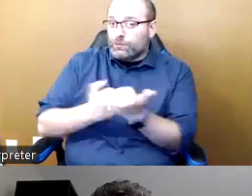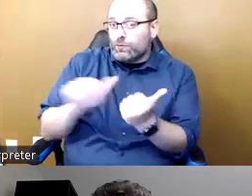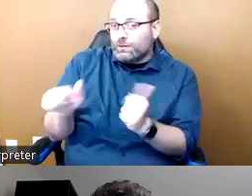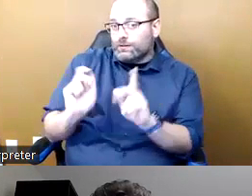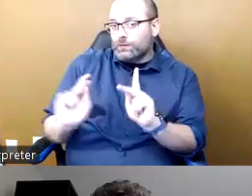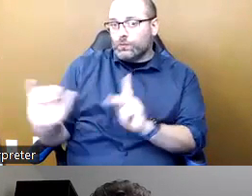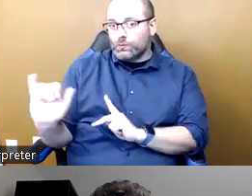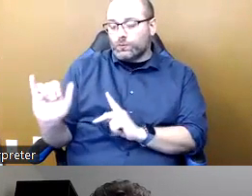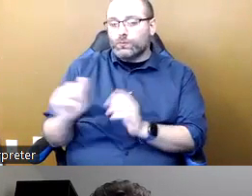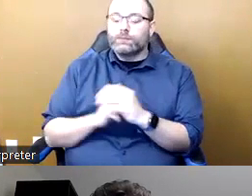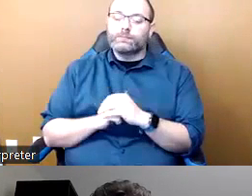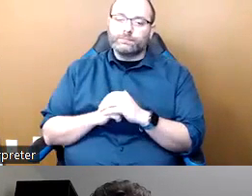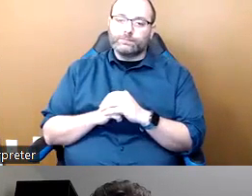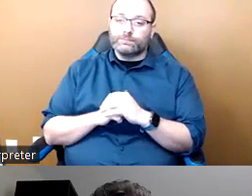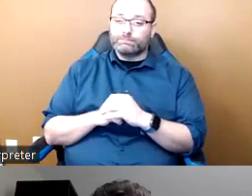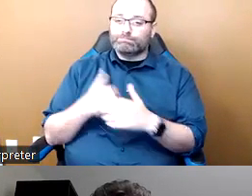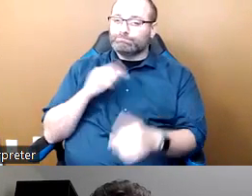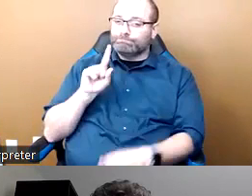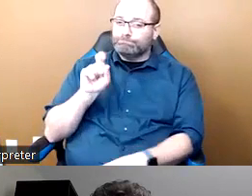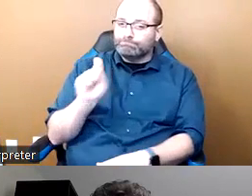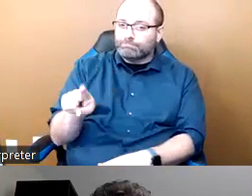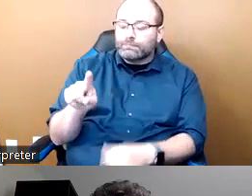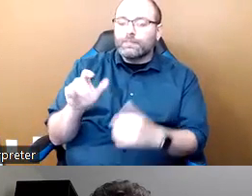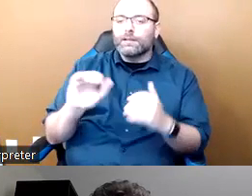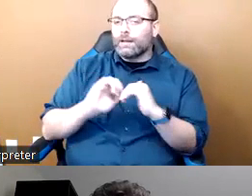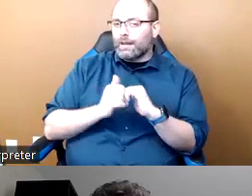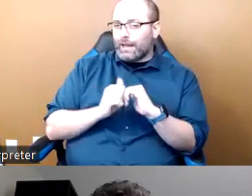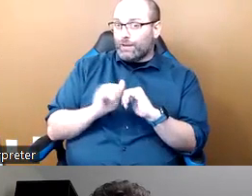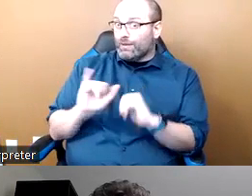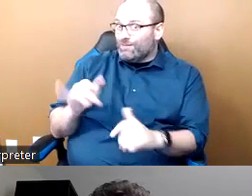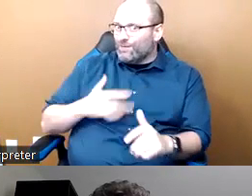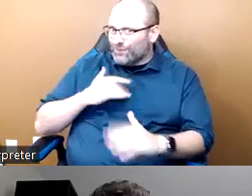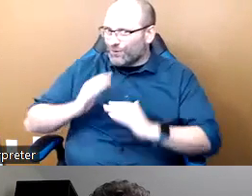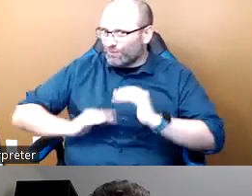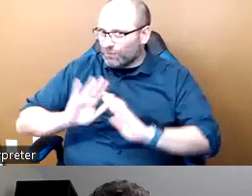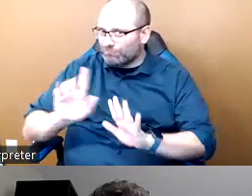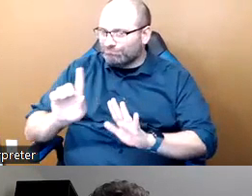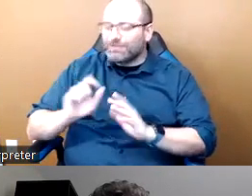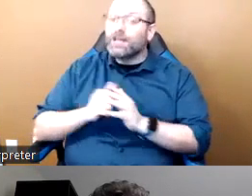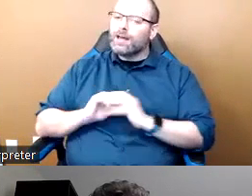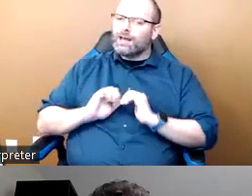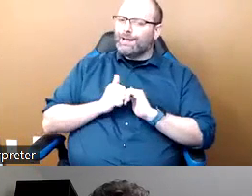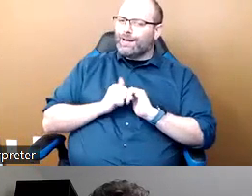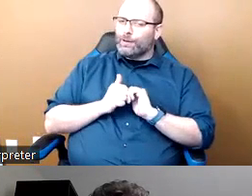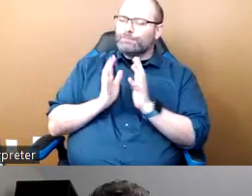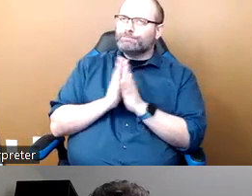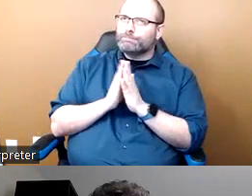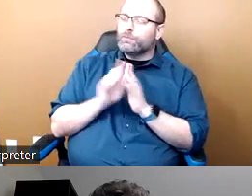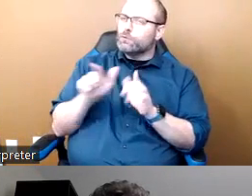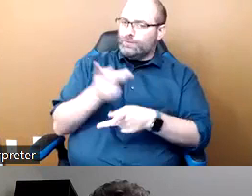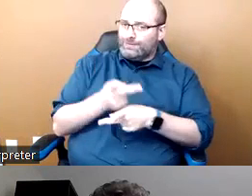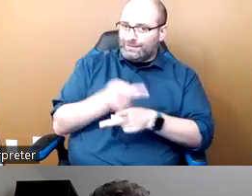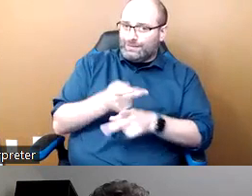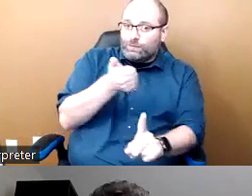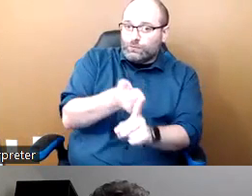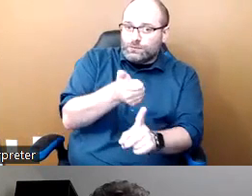I was going to, ask about how, if you feel comfortable sharing, how you take care of